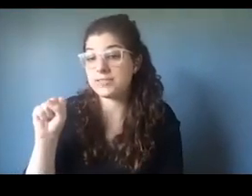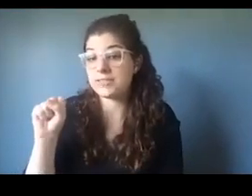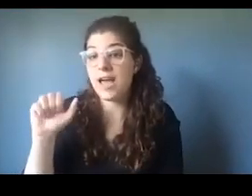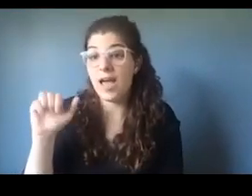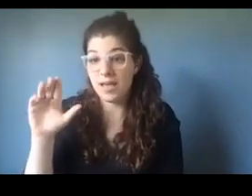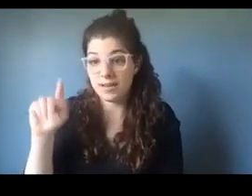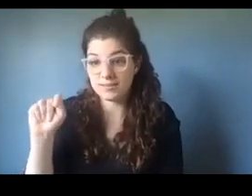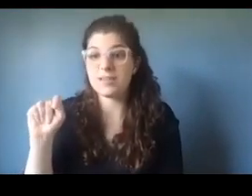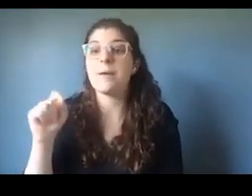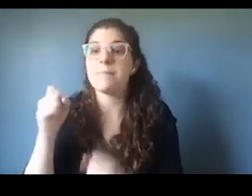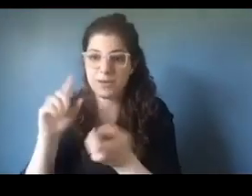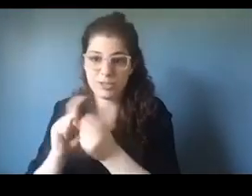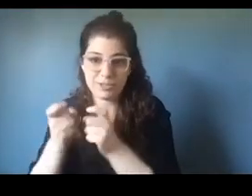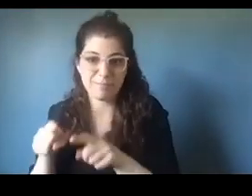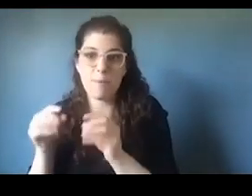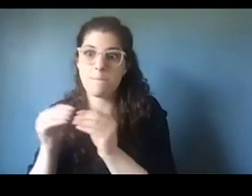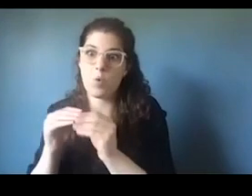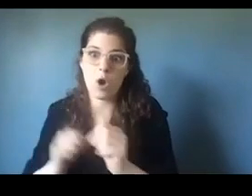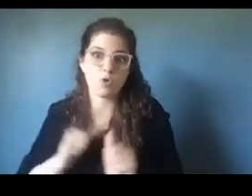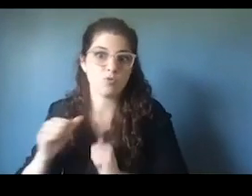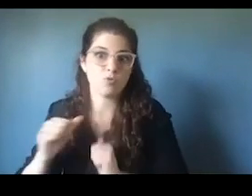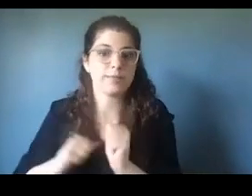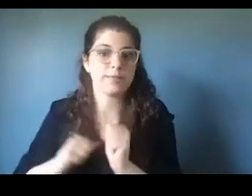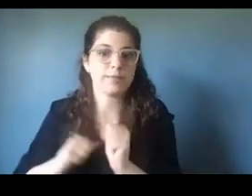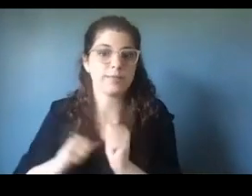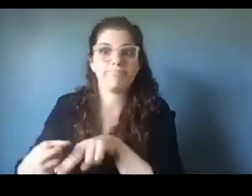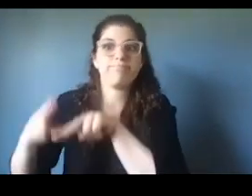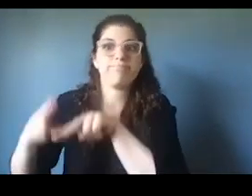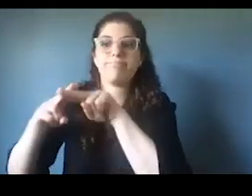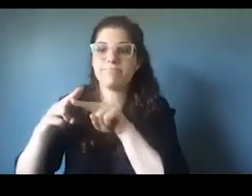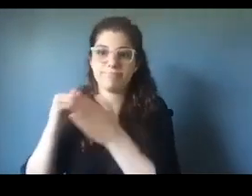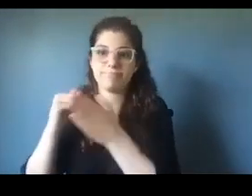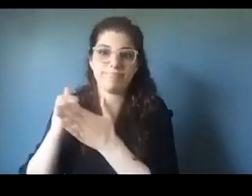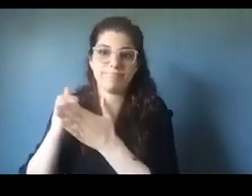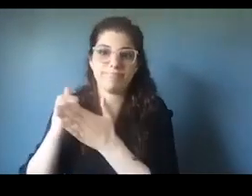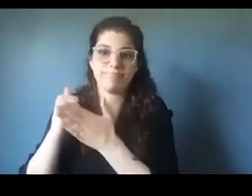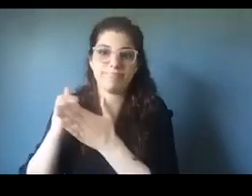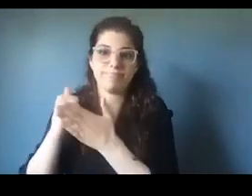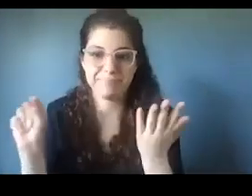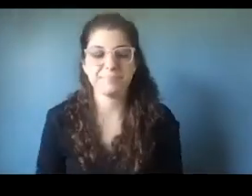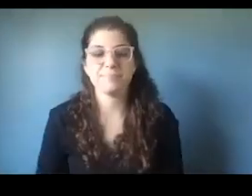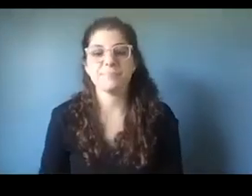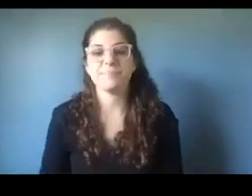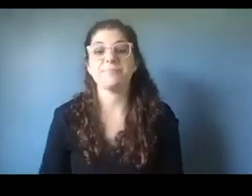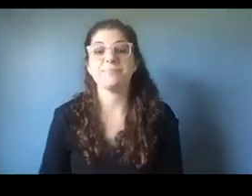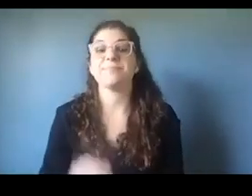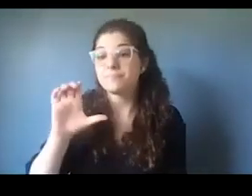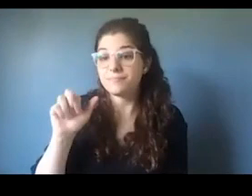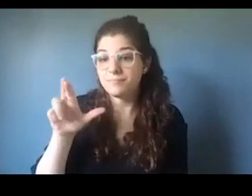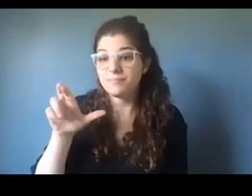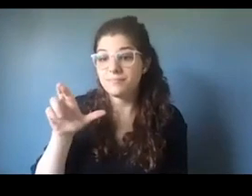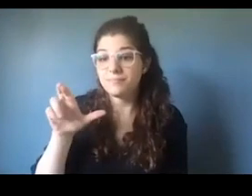changes were made, but in a much more aggressive and generous sort of way. Okay, so CARES really dramatically